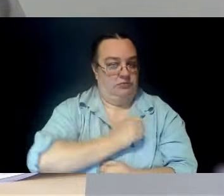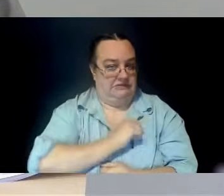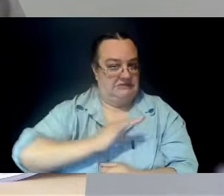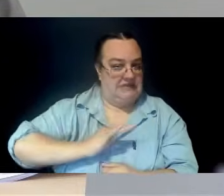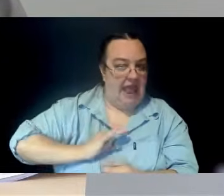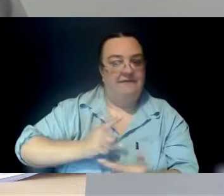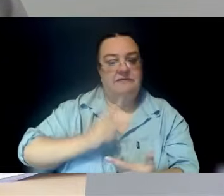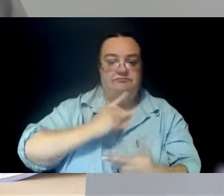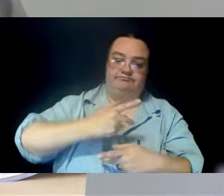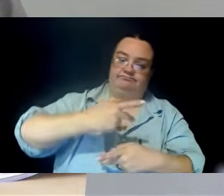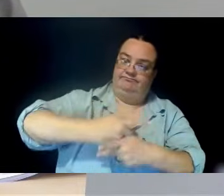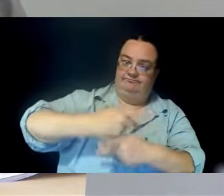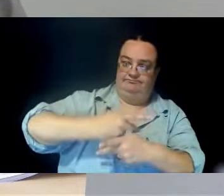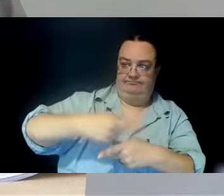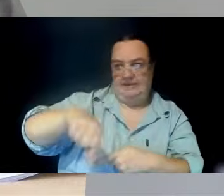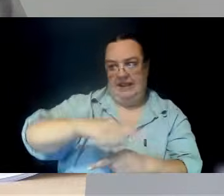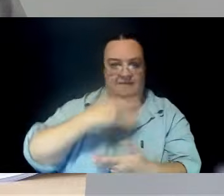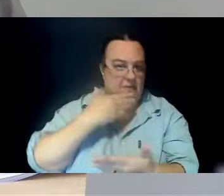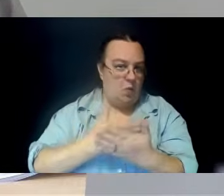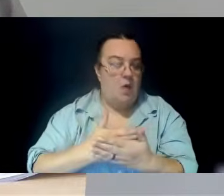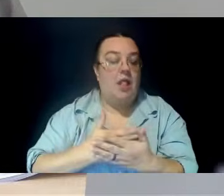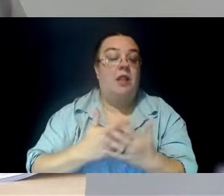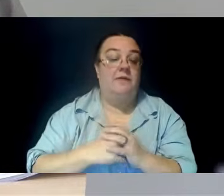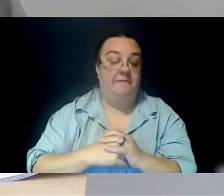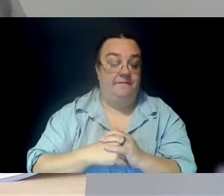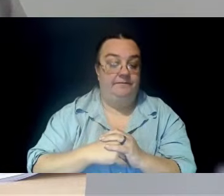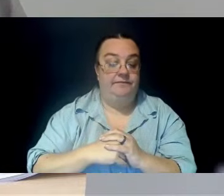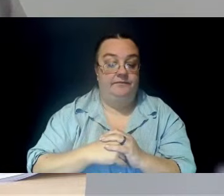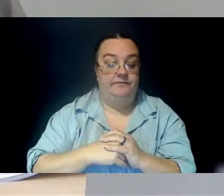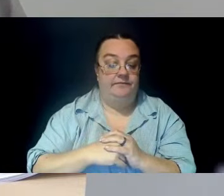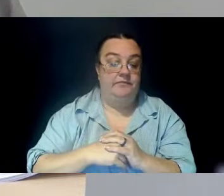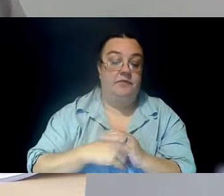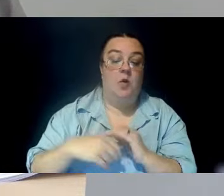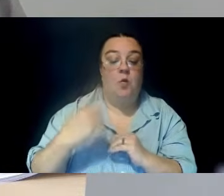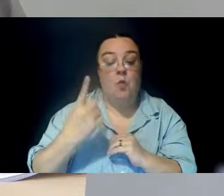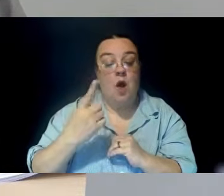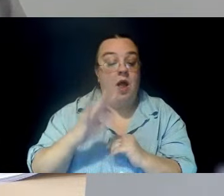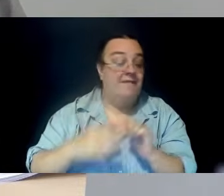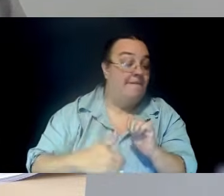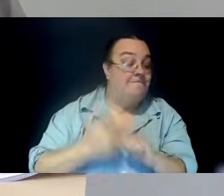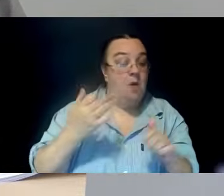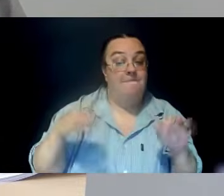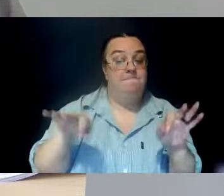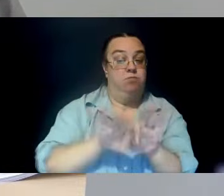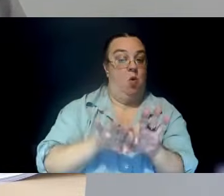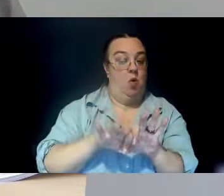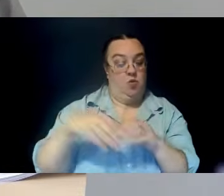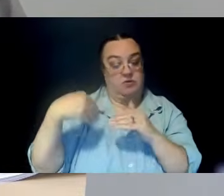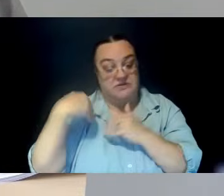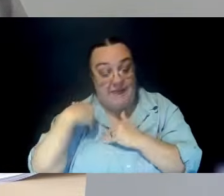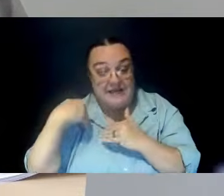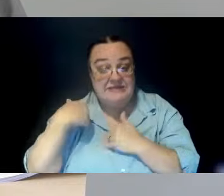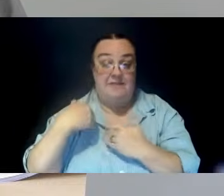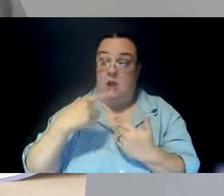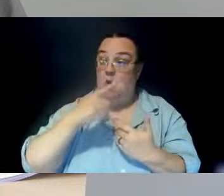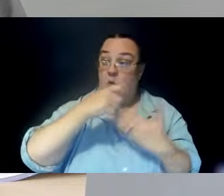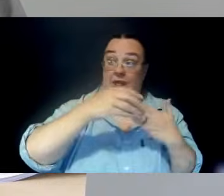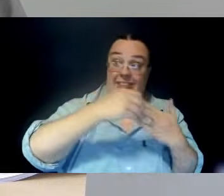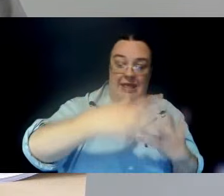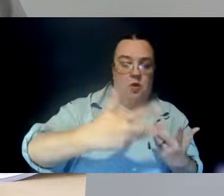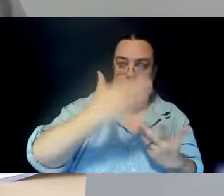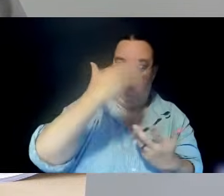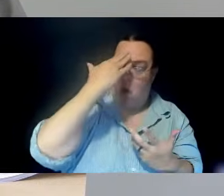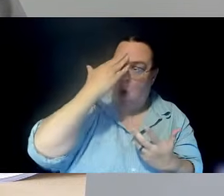taken care of. One of the most important responsibilities of a leadership is to know your people and to know